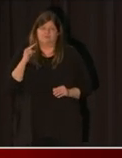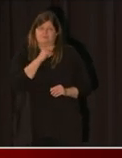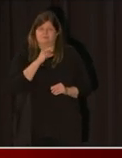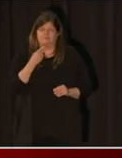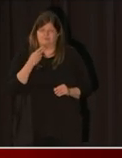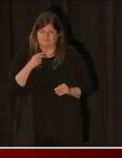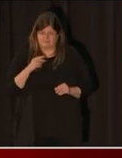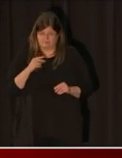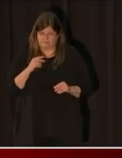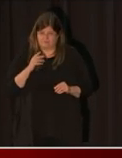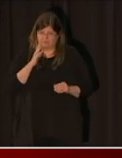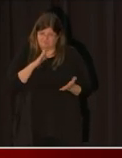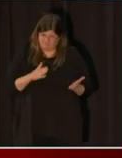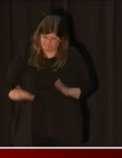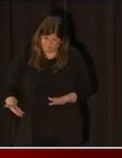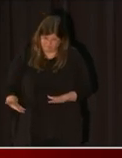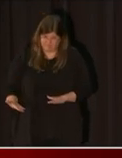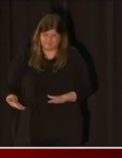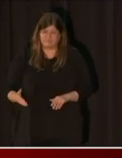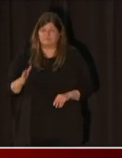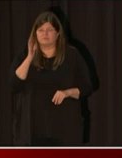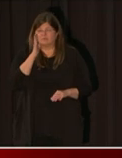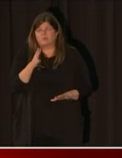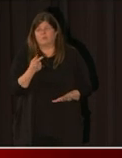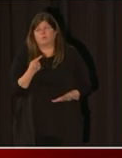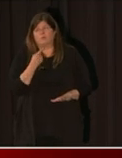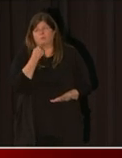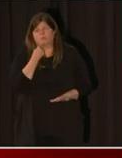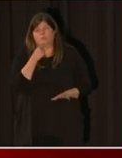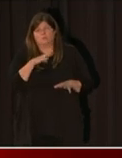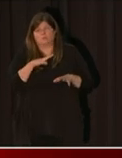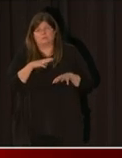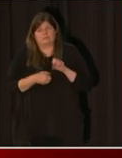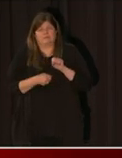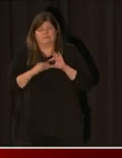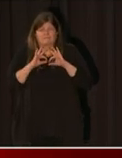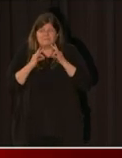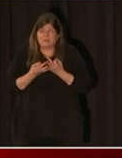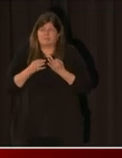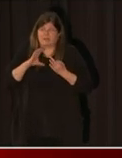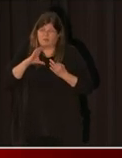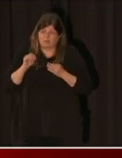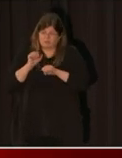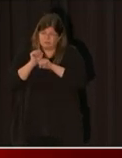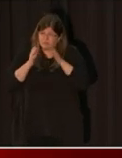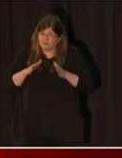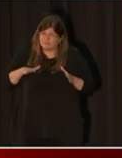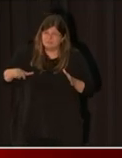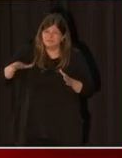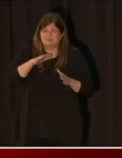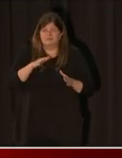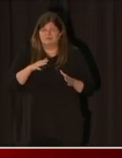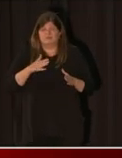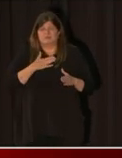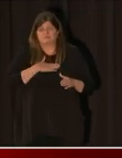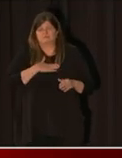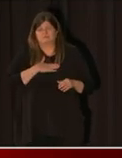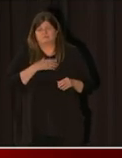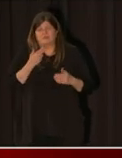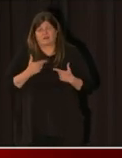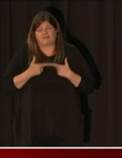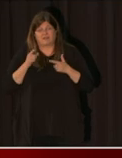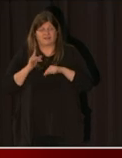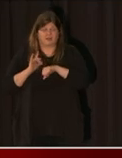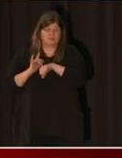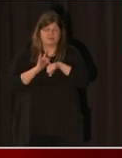students, families, and coworkers, and all of the lives that he touched. We share our condolences with his